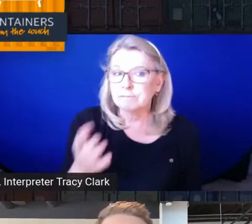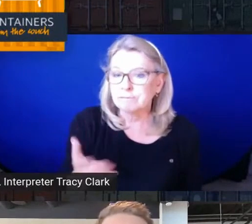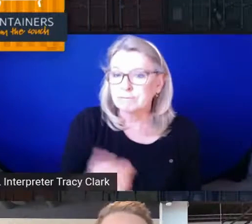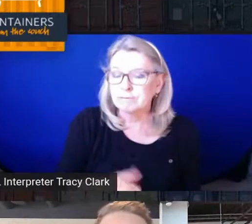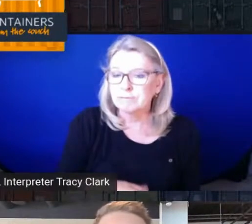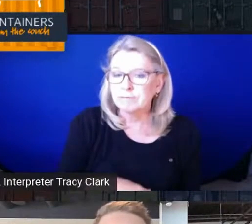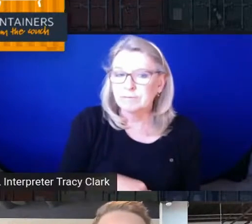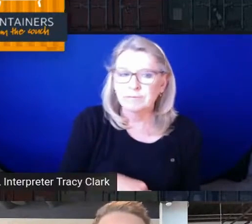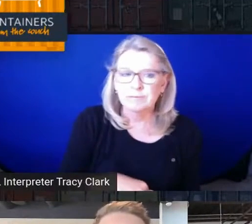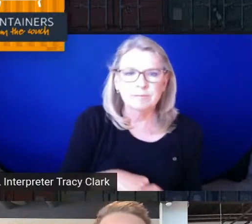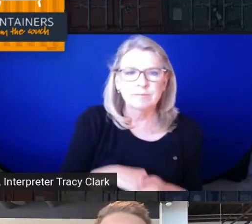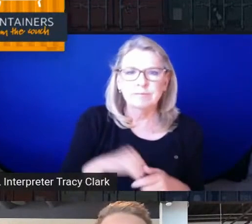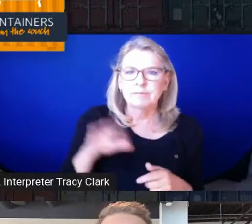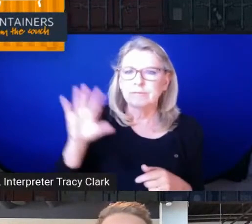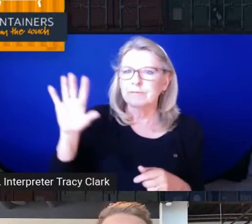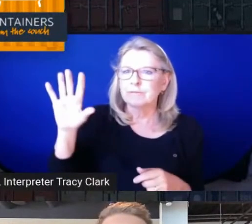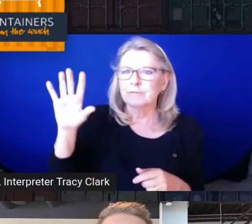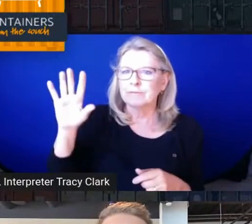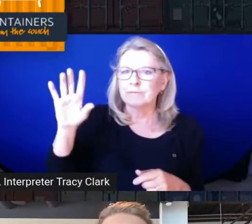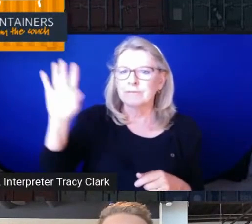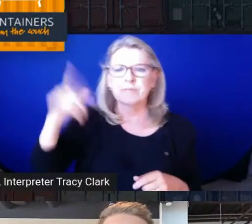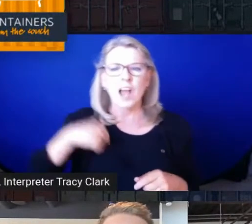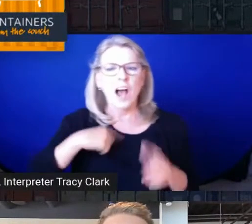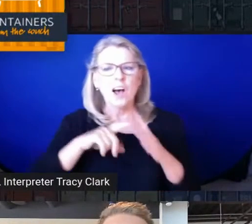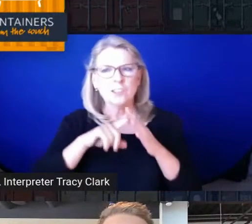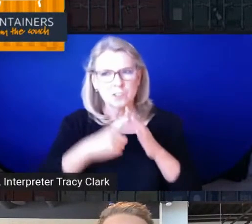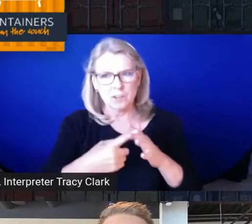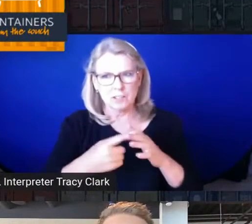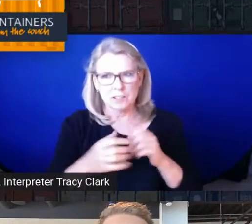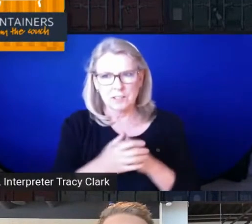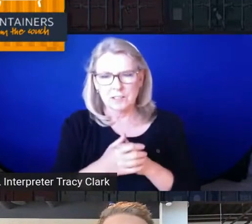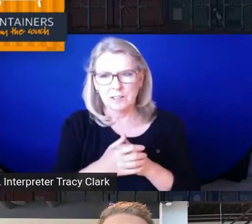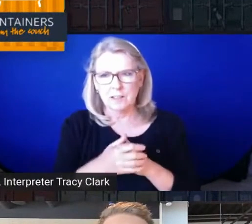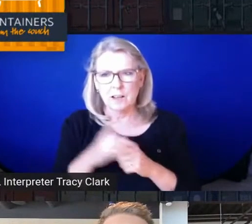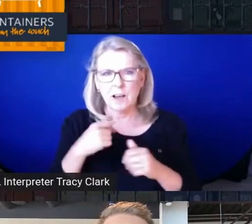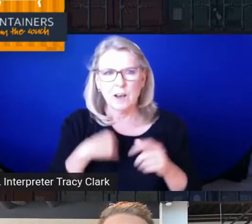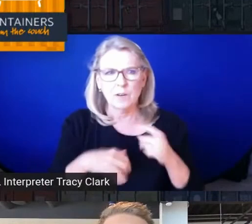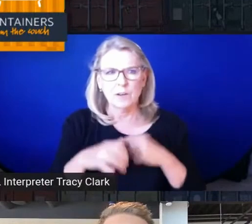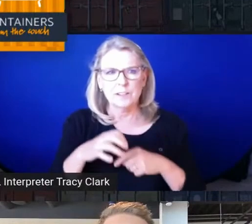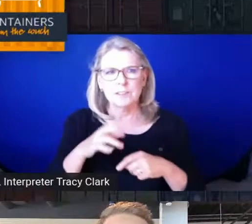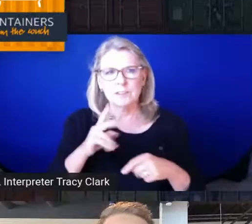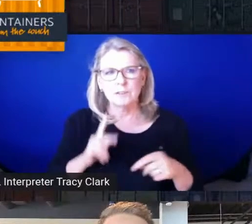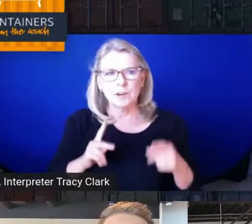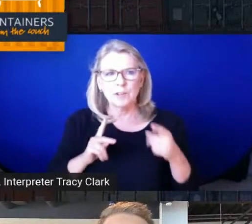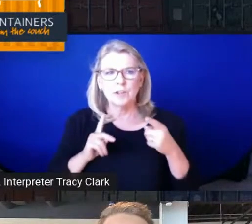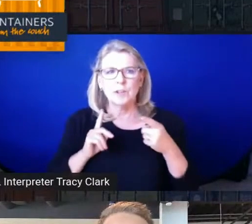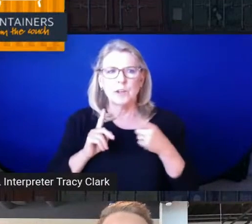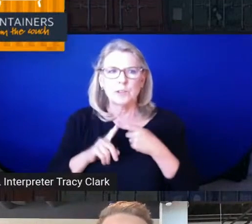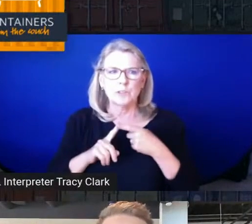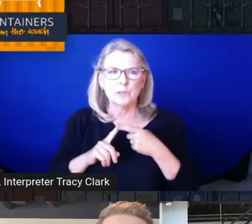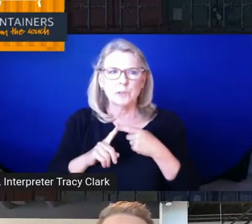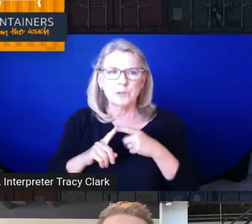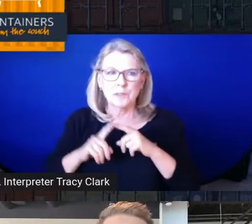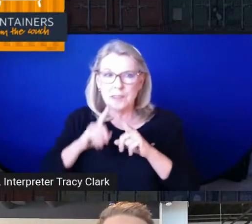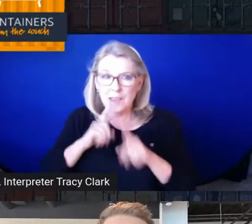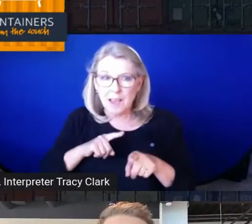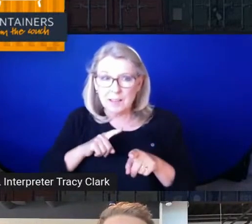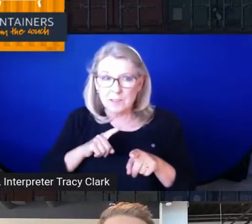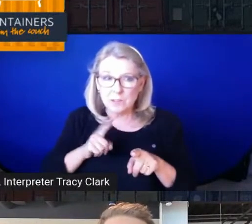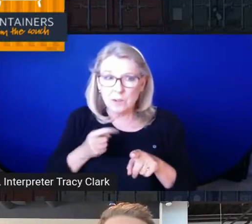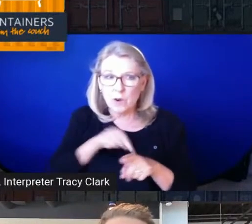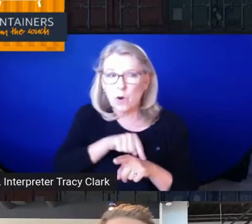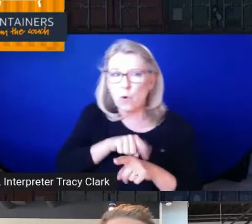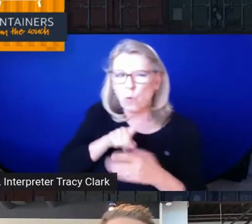I would start with, you know, I always kind of default to an answer of what problem are you trying to solve. I think that like